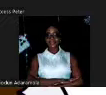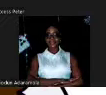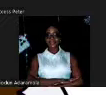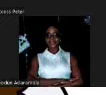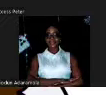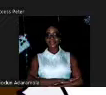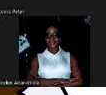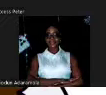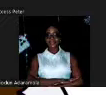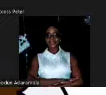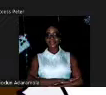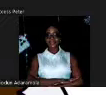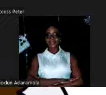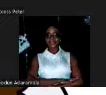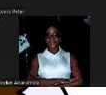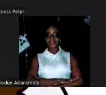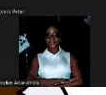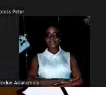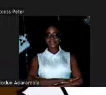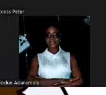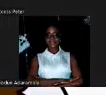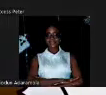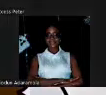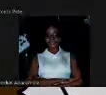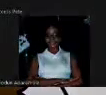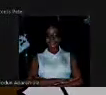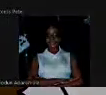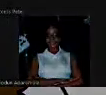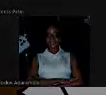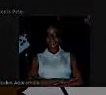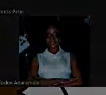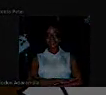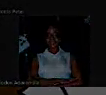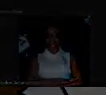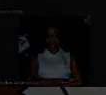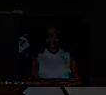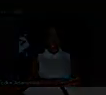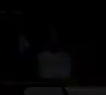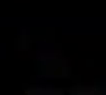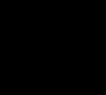our training on learning disabilities online. Thank you very much, and God bless you.